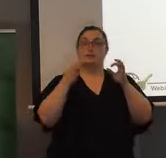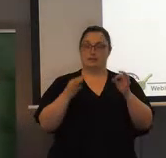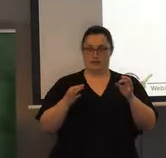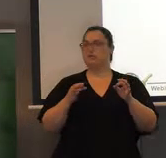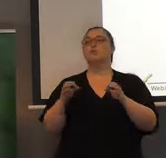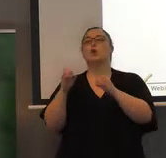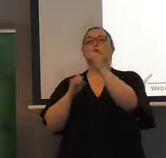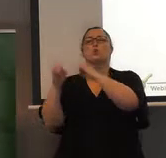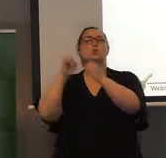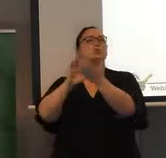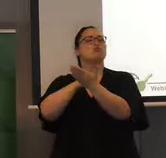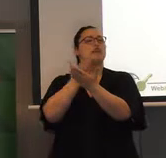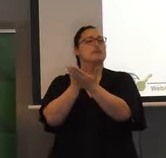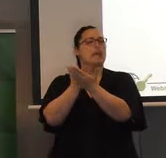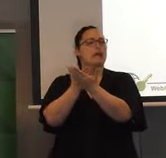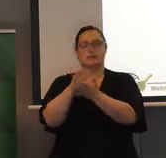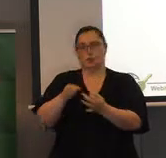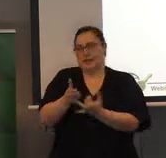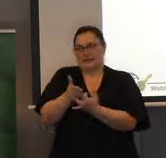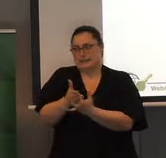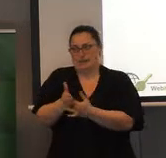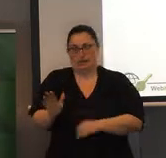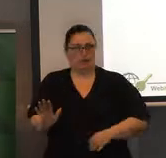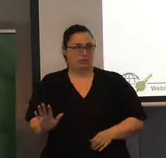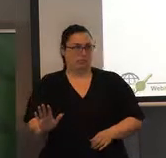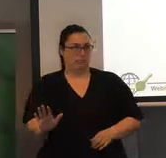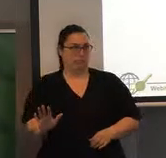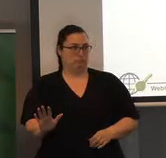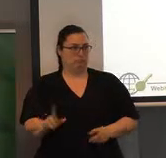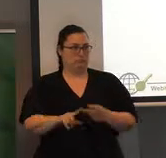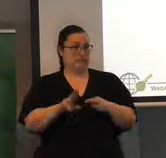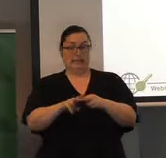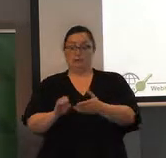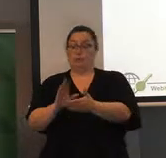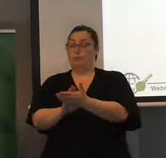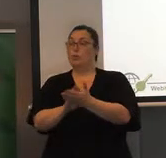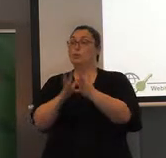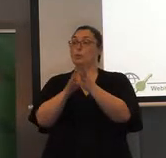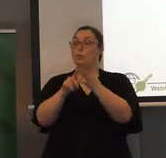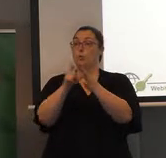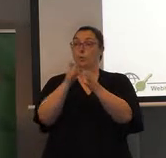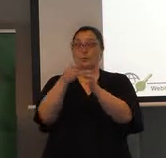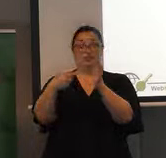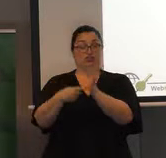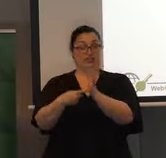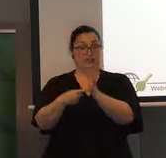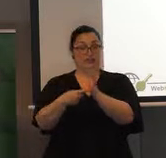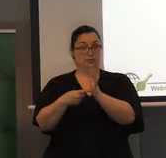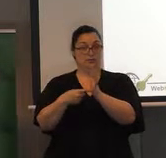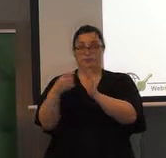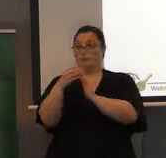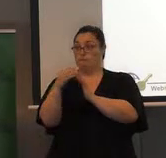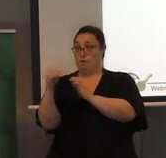Google Translate. Google Translate itself is not accessible. So if you're putting in widgets of things that are